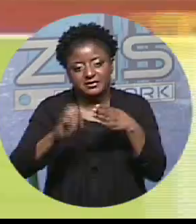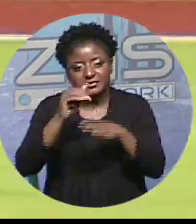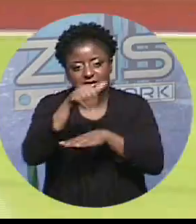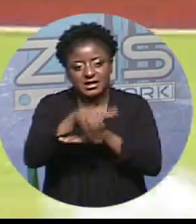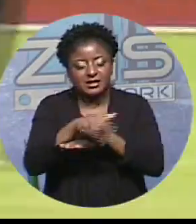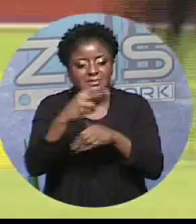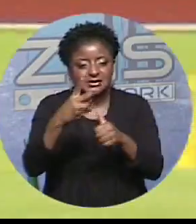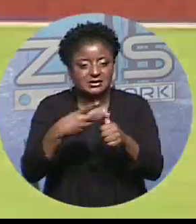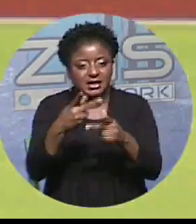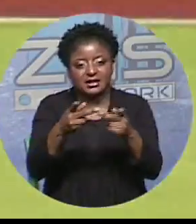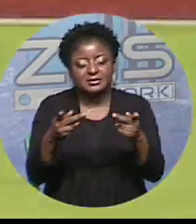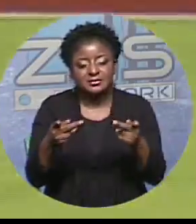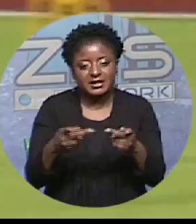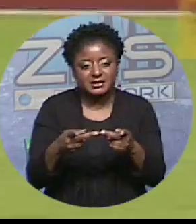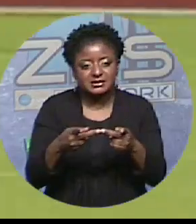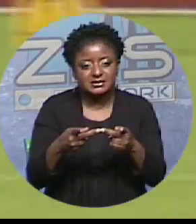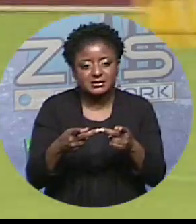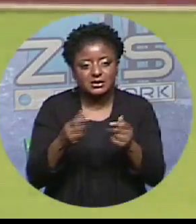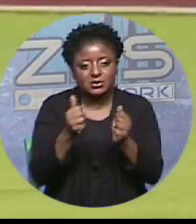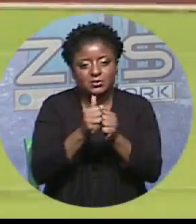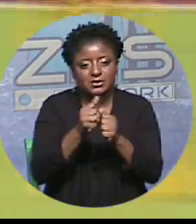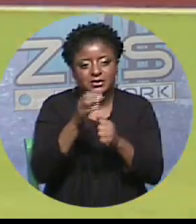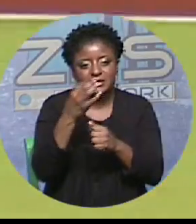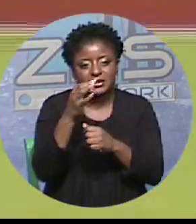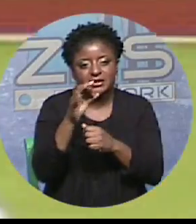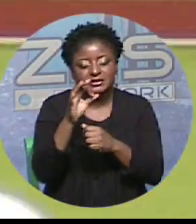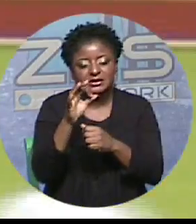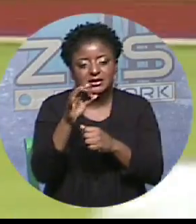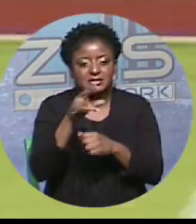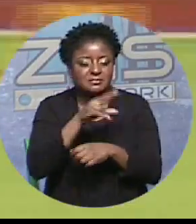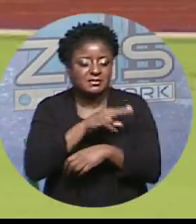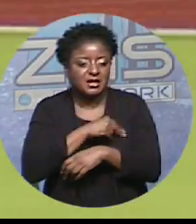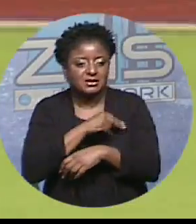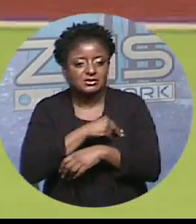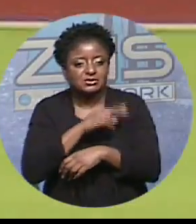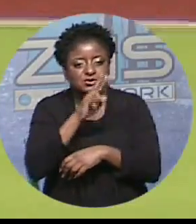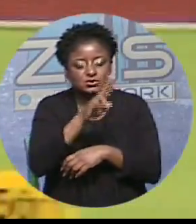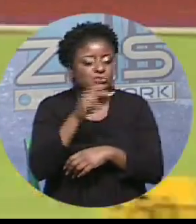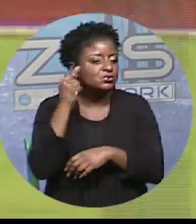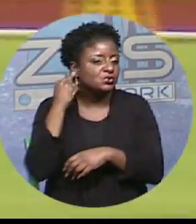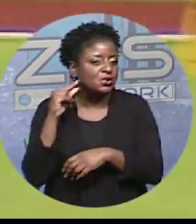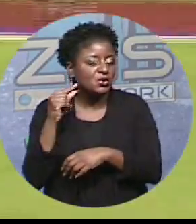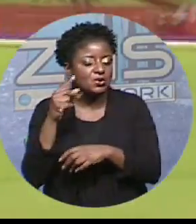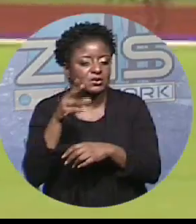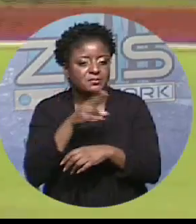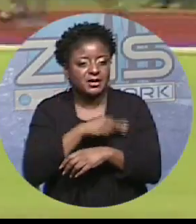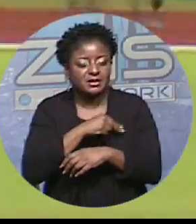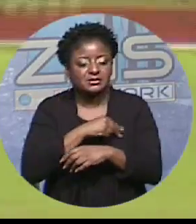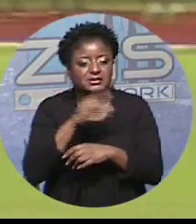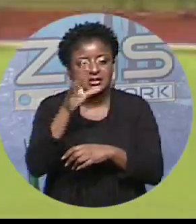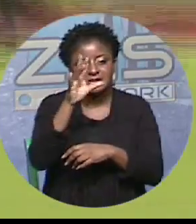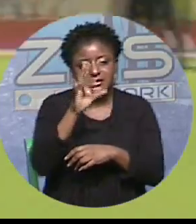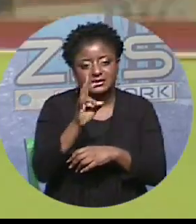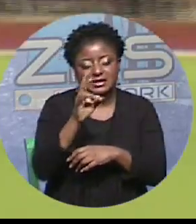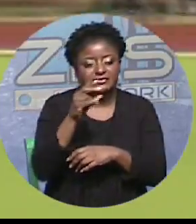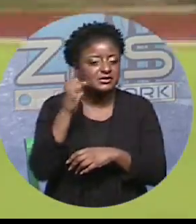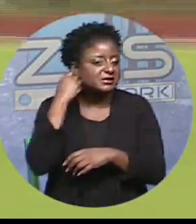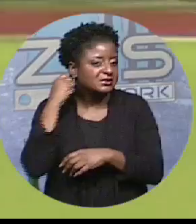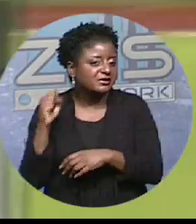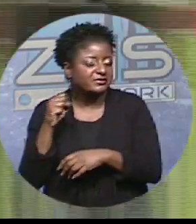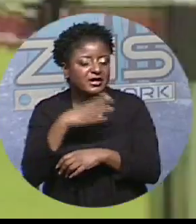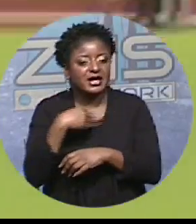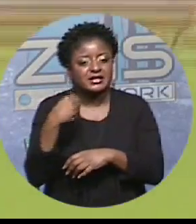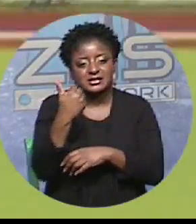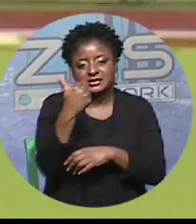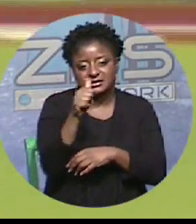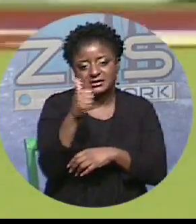with 19 medals in total, 2 gold medals, 1 from the high jump and the other from the Ocathlon, 7 silver and 10 bronze. The team is hoping to